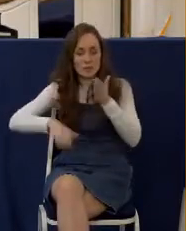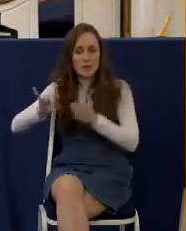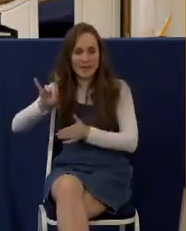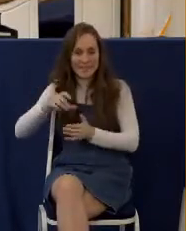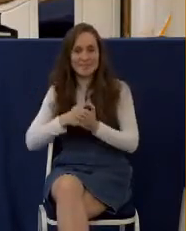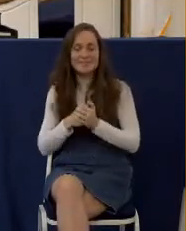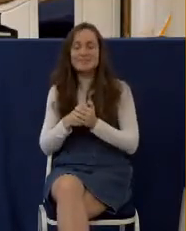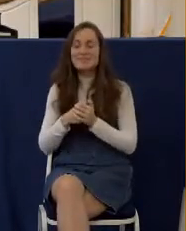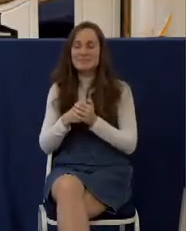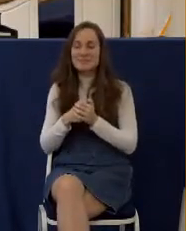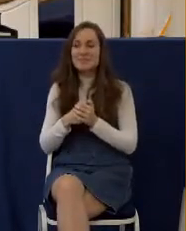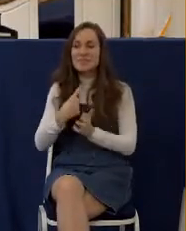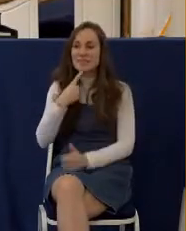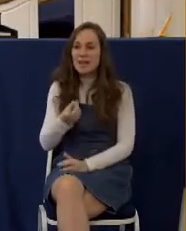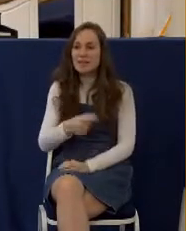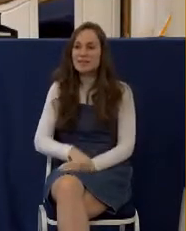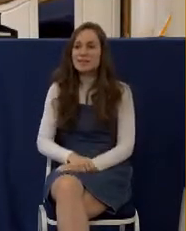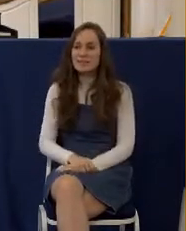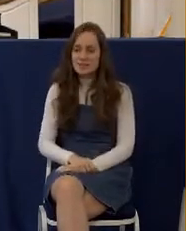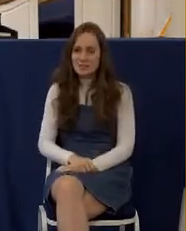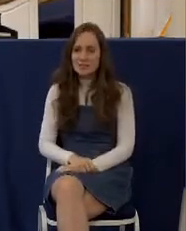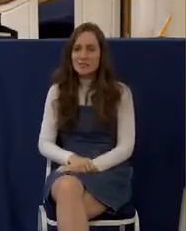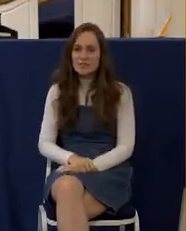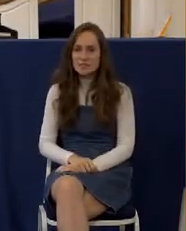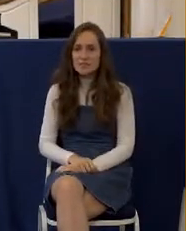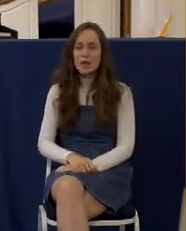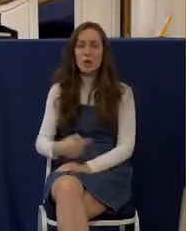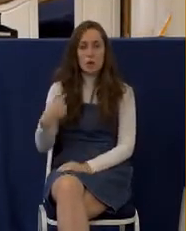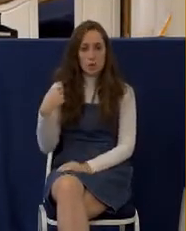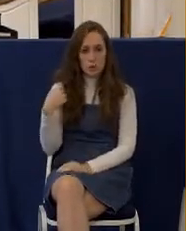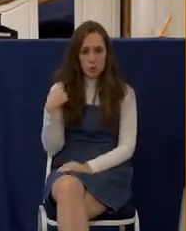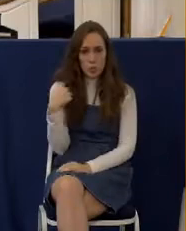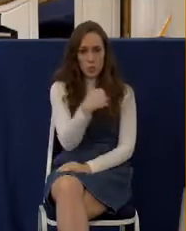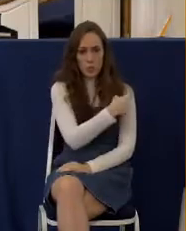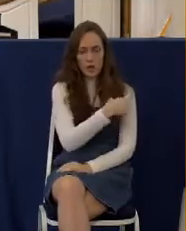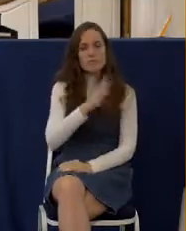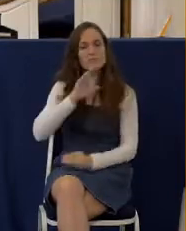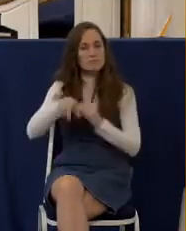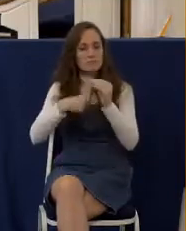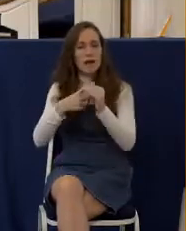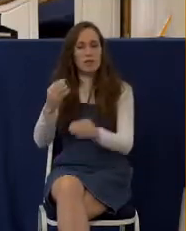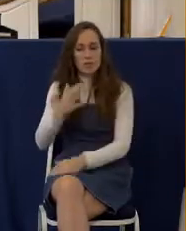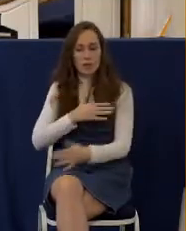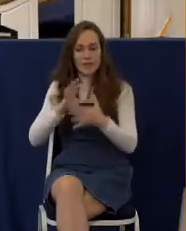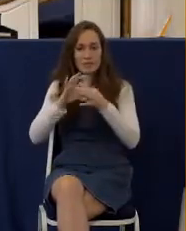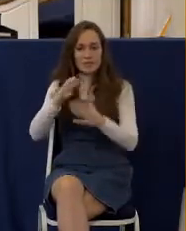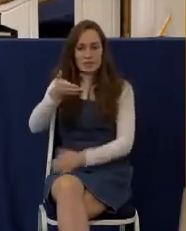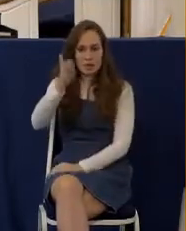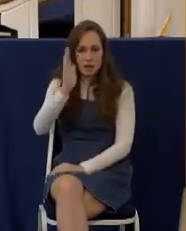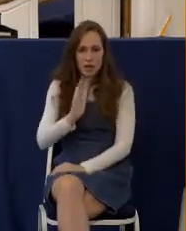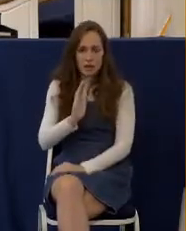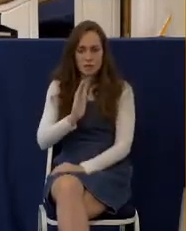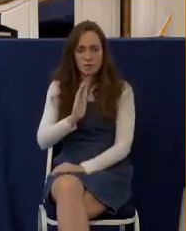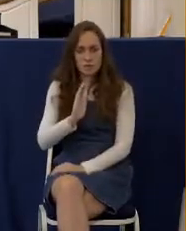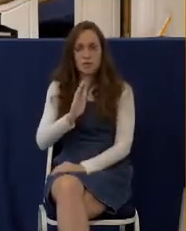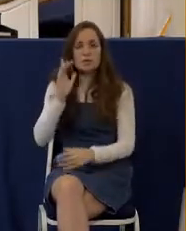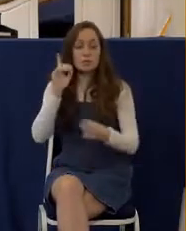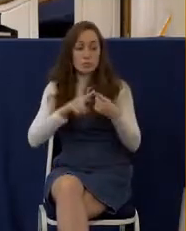brethren, we do you to wit of the grace of God bestowed on the churches in